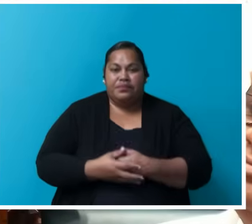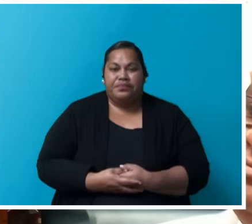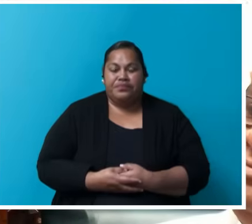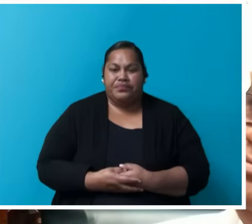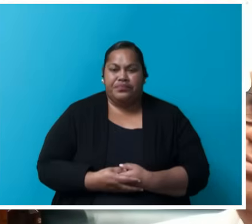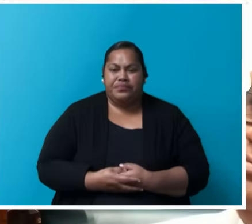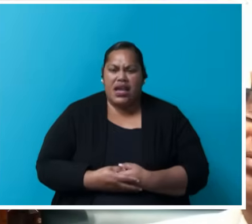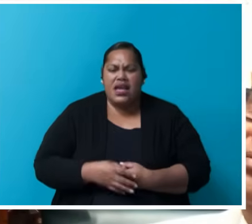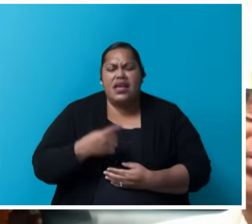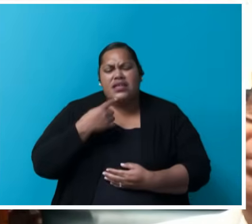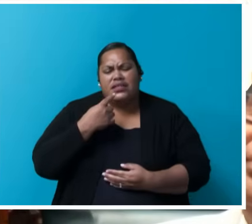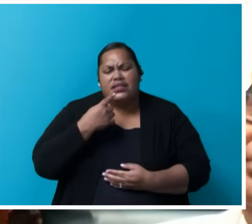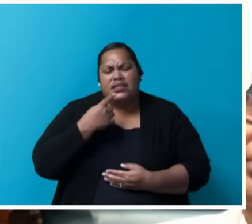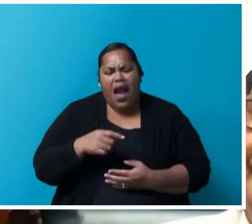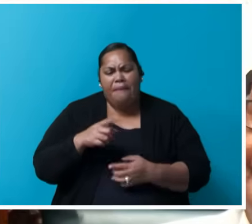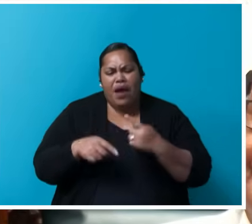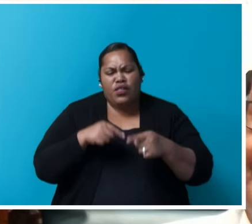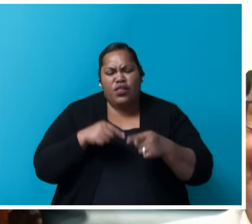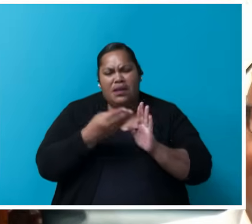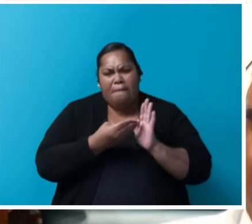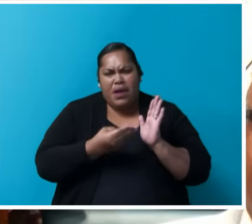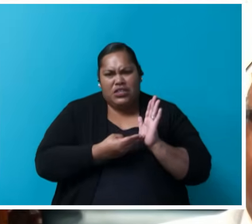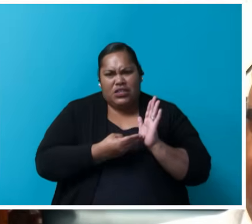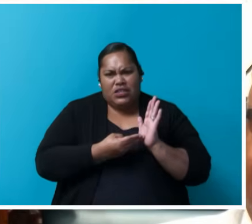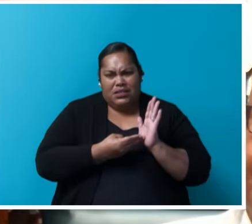described this budget as a panic budget.